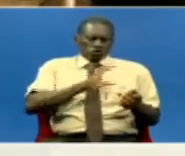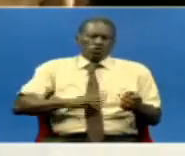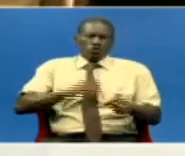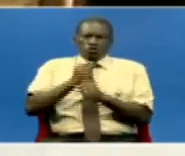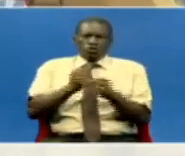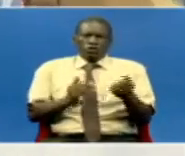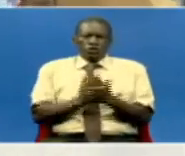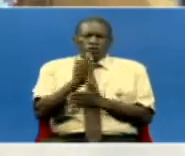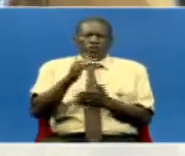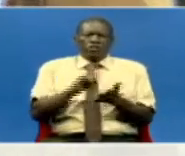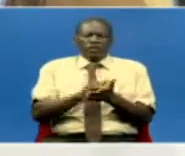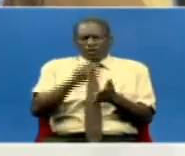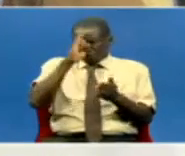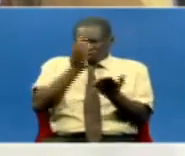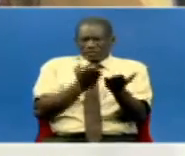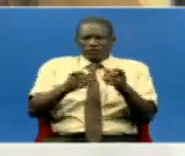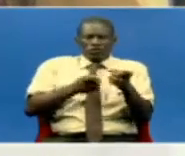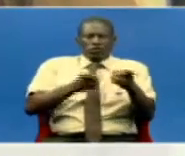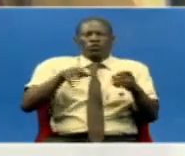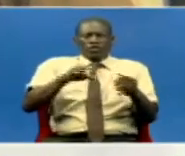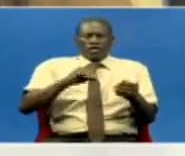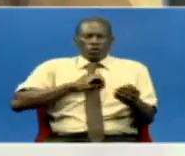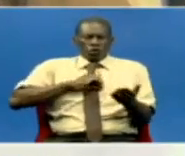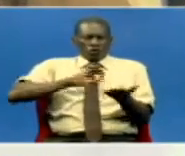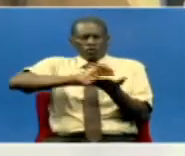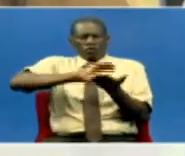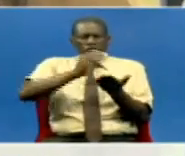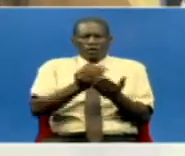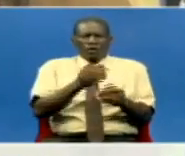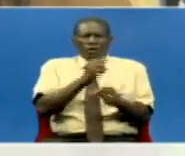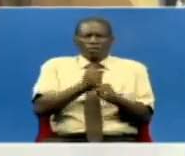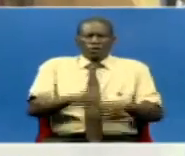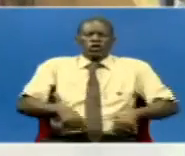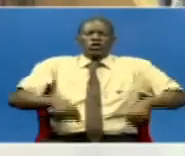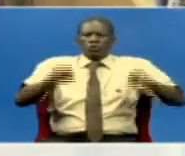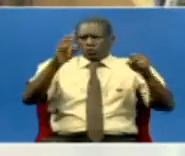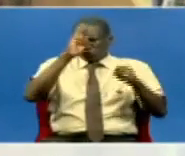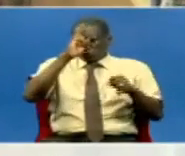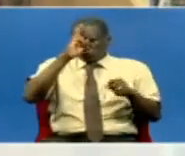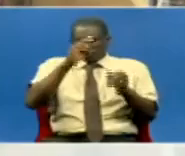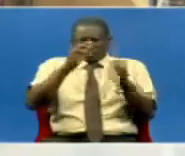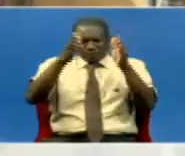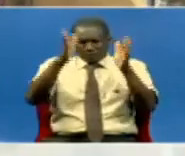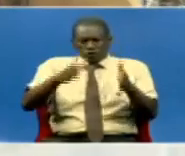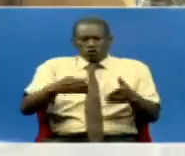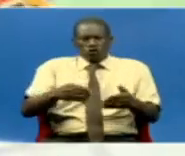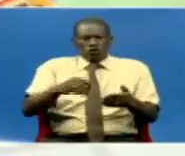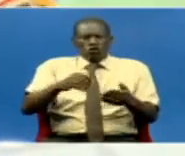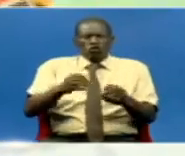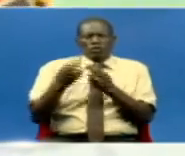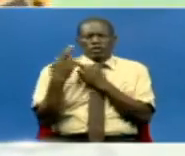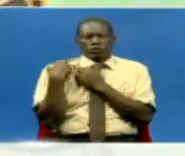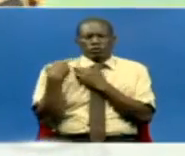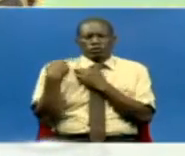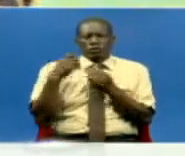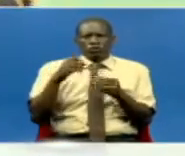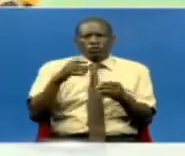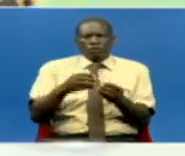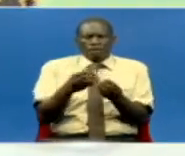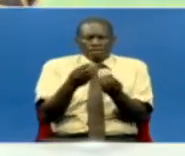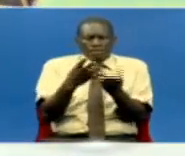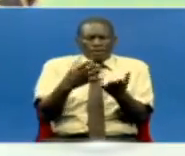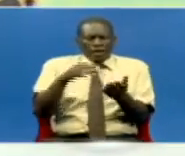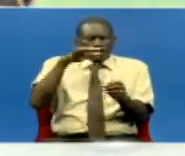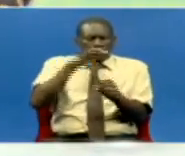it controlled its own funds, essentially making the Inspector General of Police the man to disburse and account for the millions of